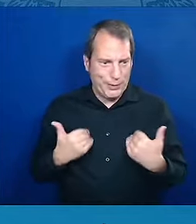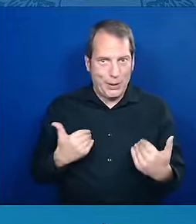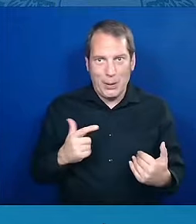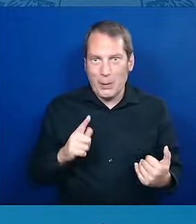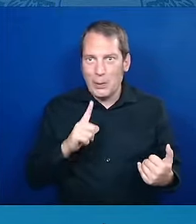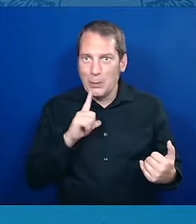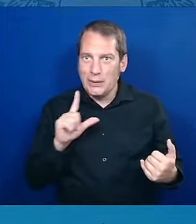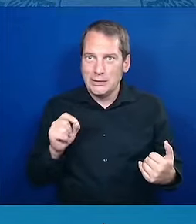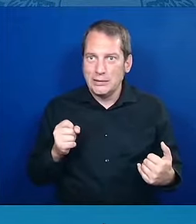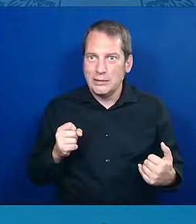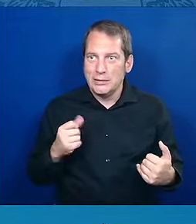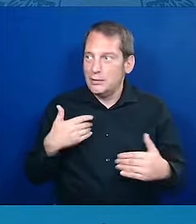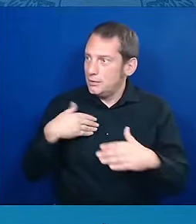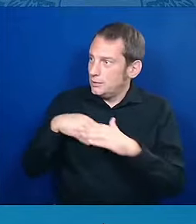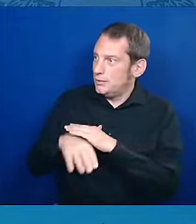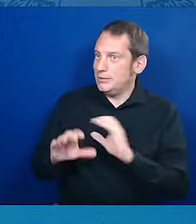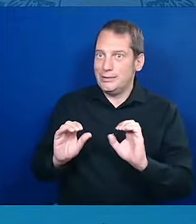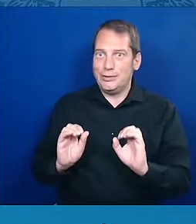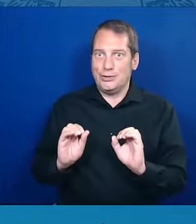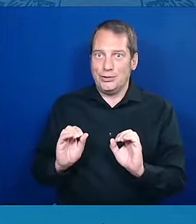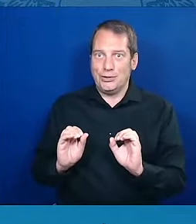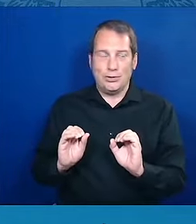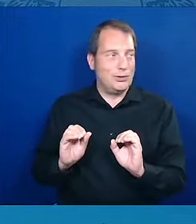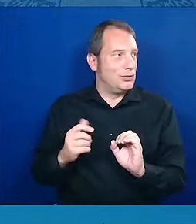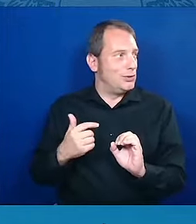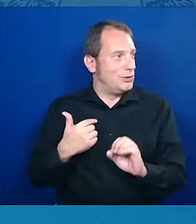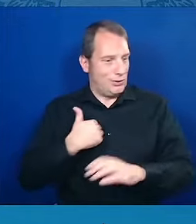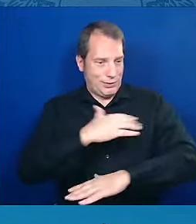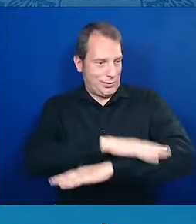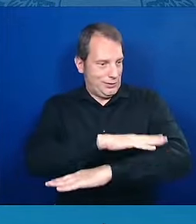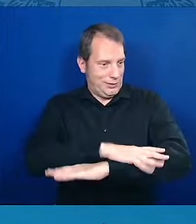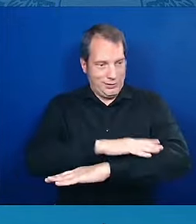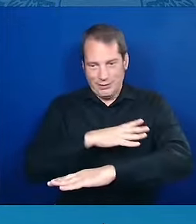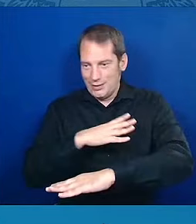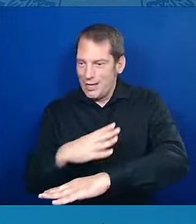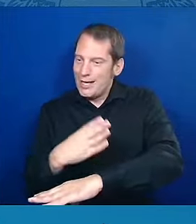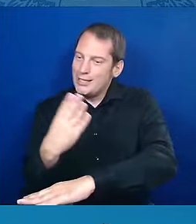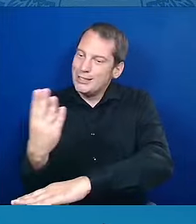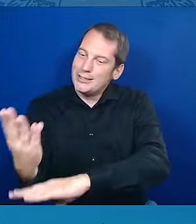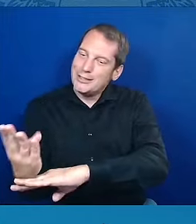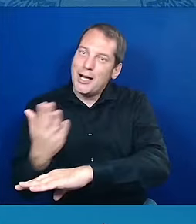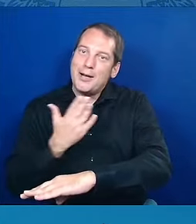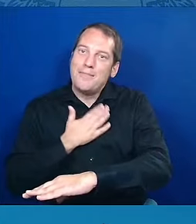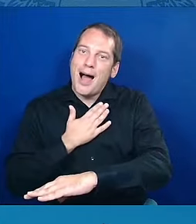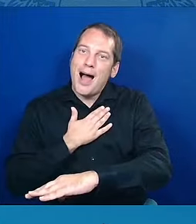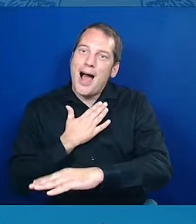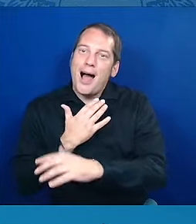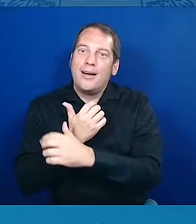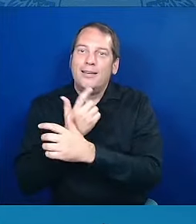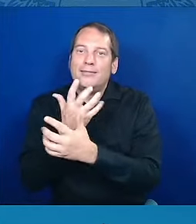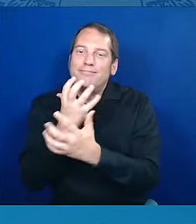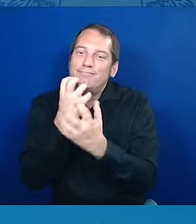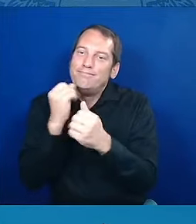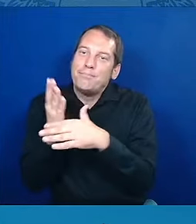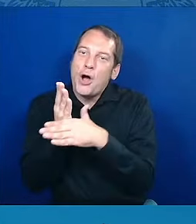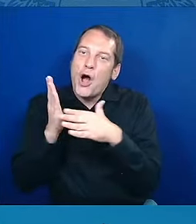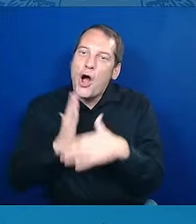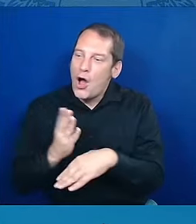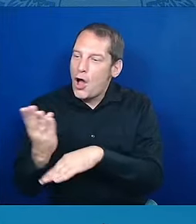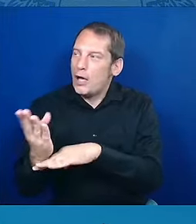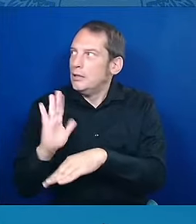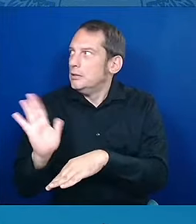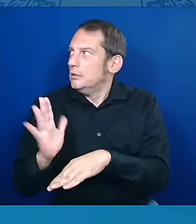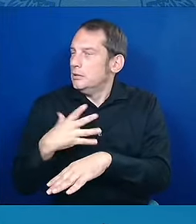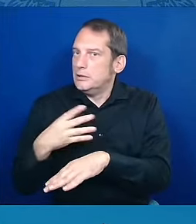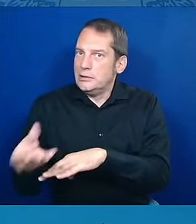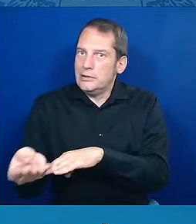up a photograph of themselves and their partner for fear they could lose their job. And what is their job? The most